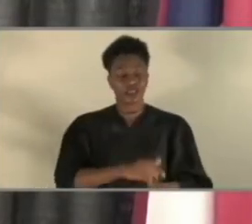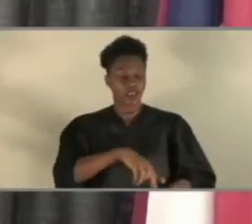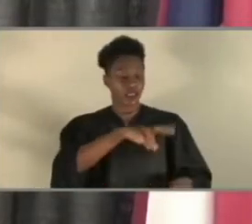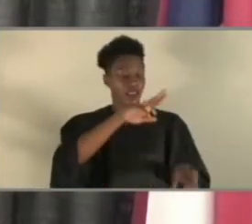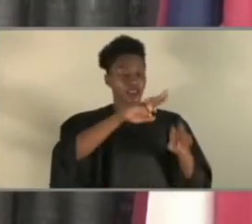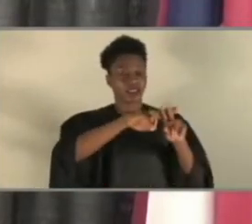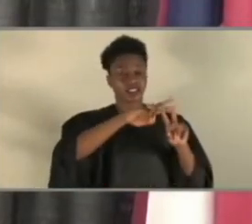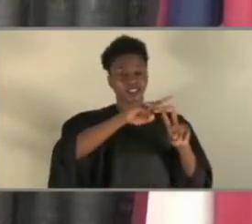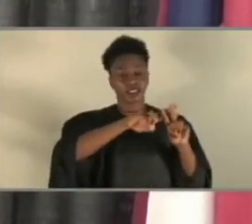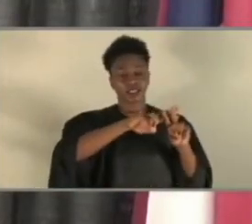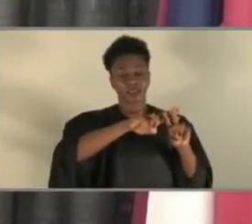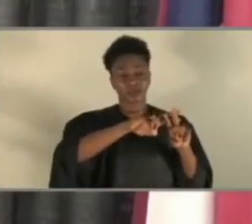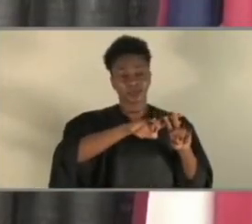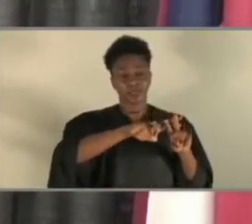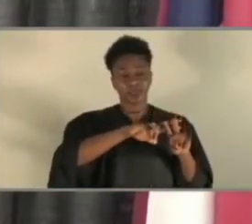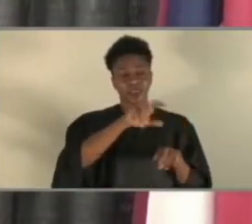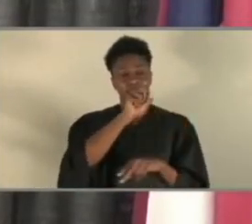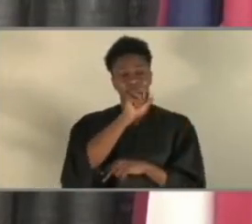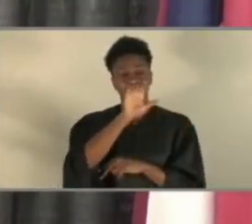hashtag